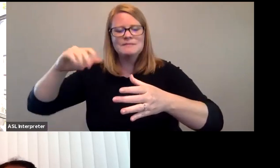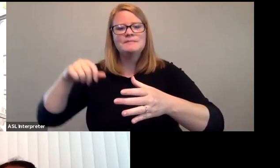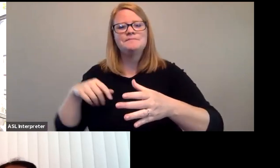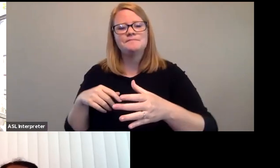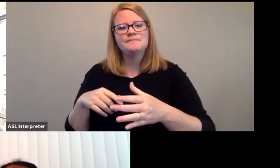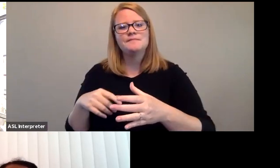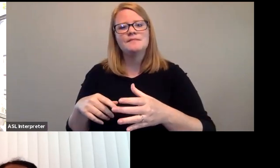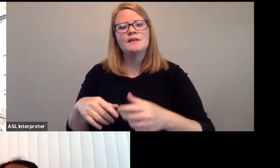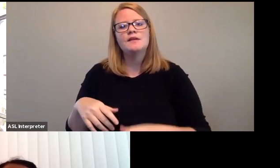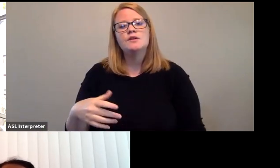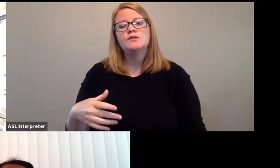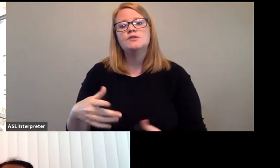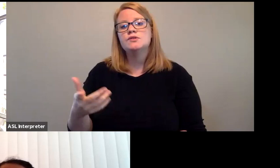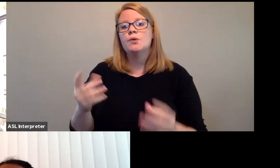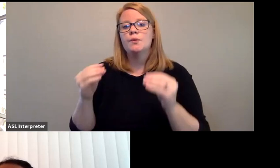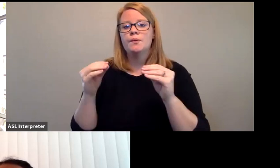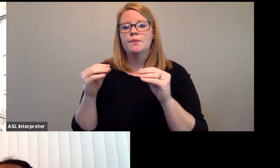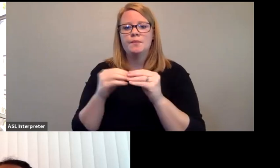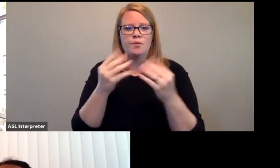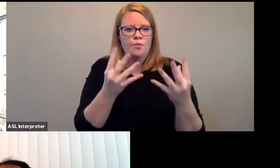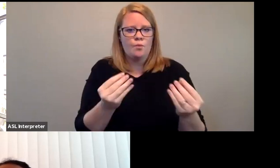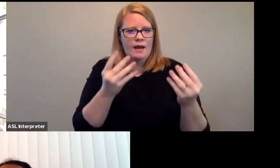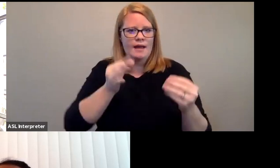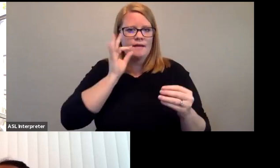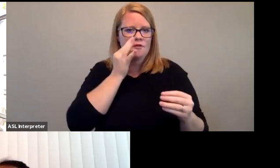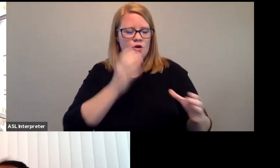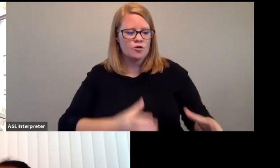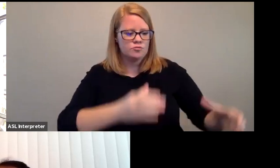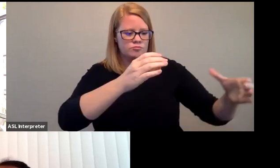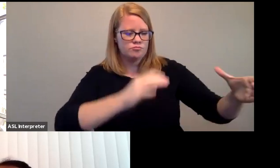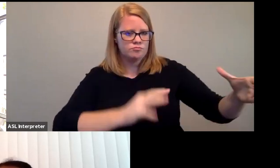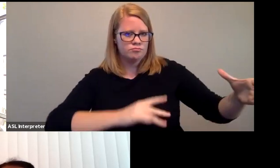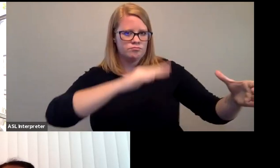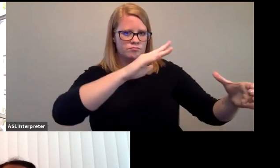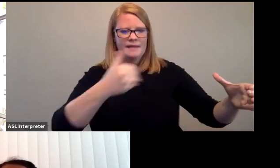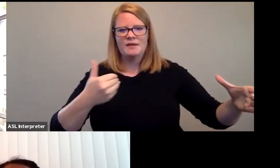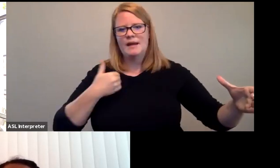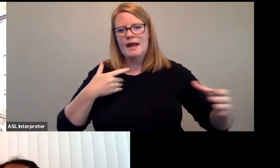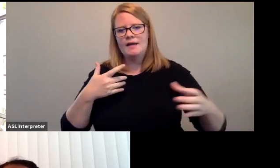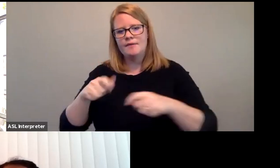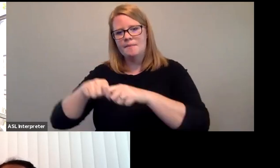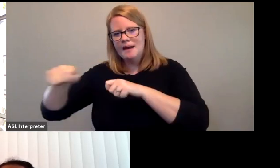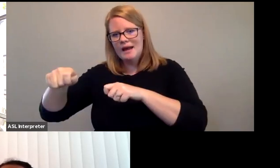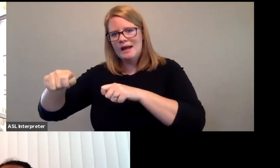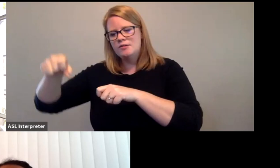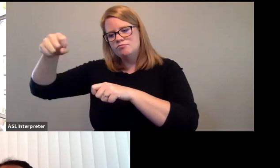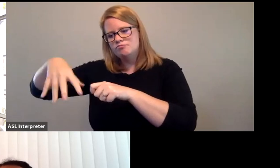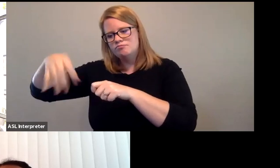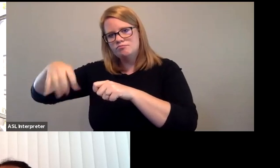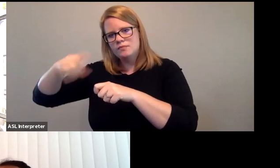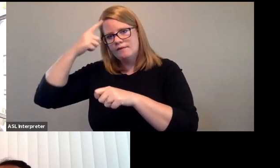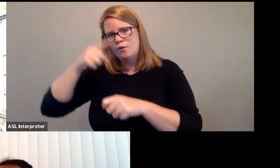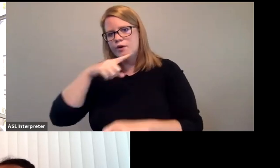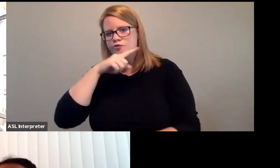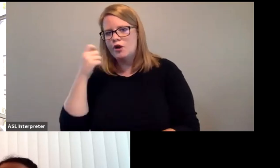the buckets, and then sometimes take a small plastic bag or a separate bag to gather the June, because those